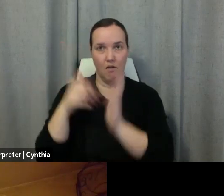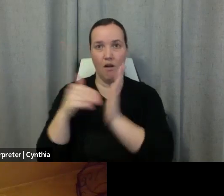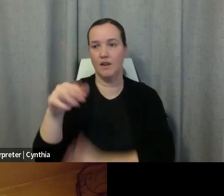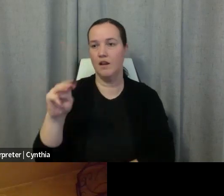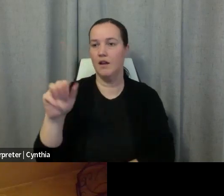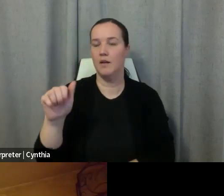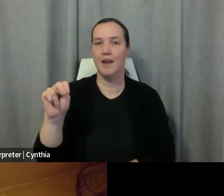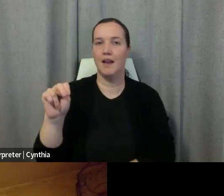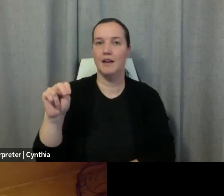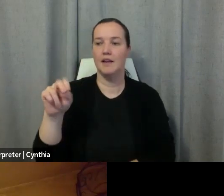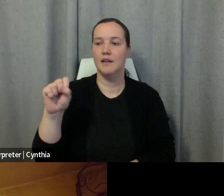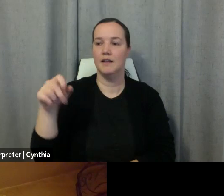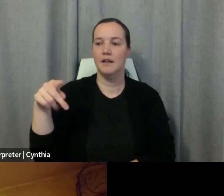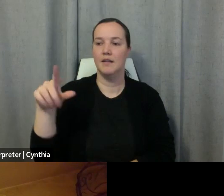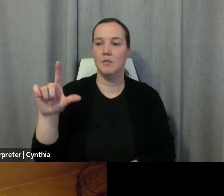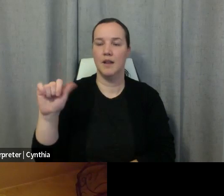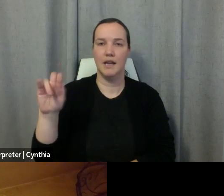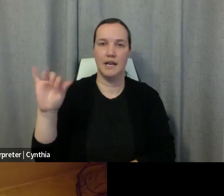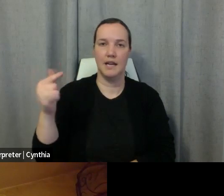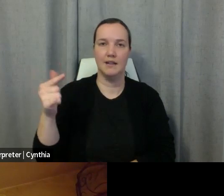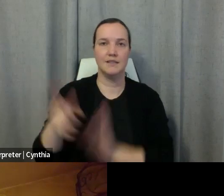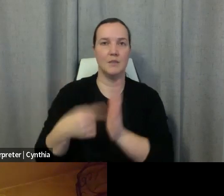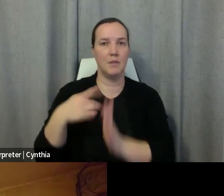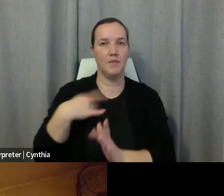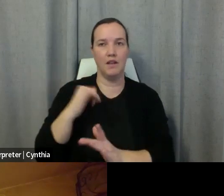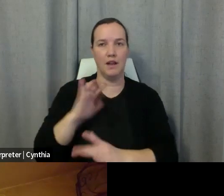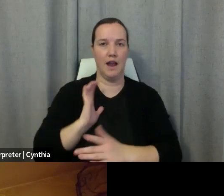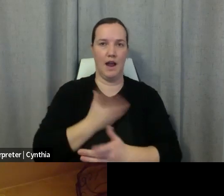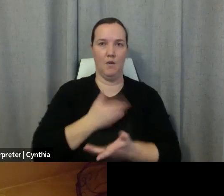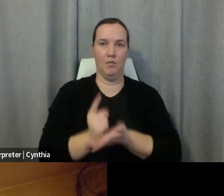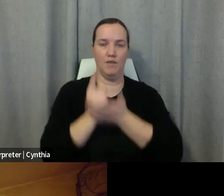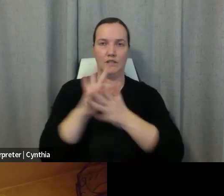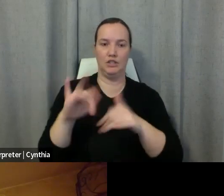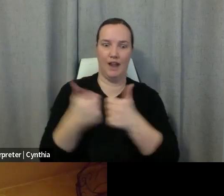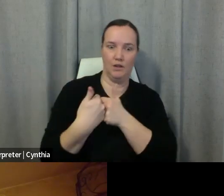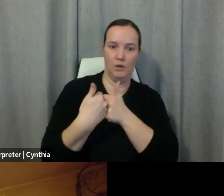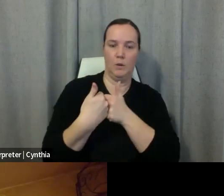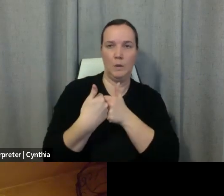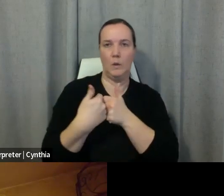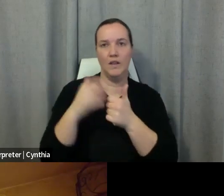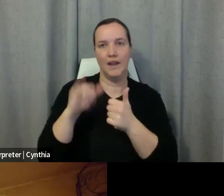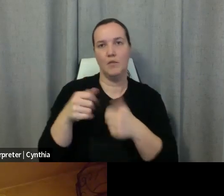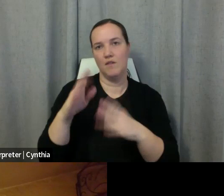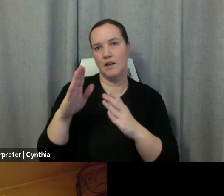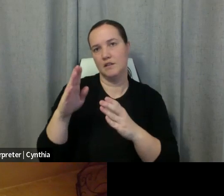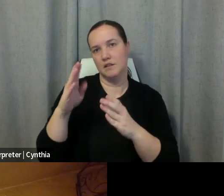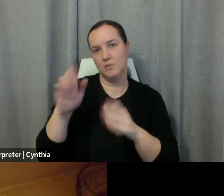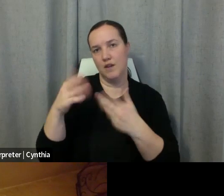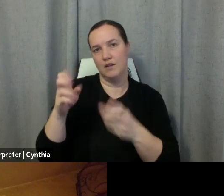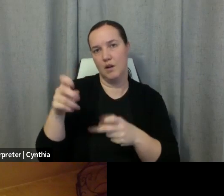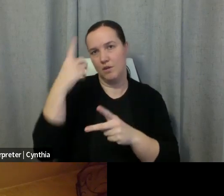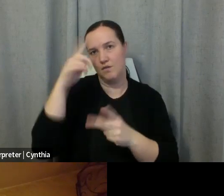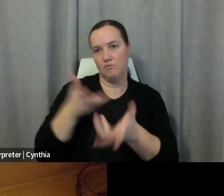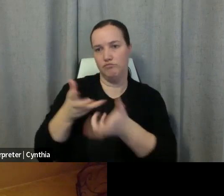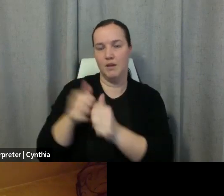feel uncomfortable or challenged, and how that might be a dynamic in how we listen and are open to engaging with each other. But certainly as well, those